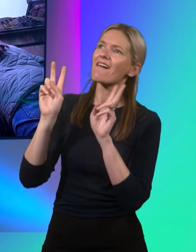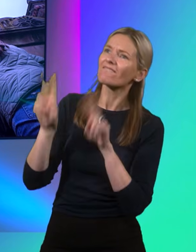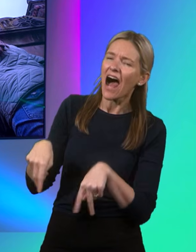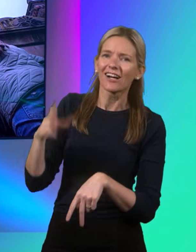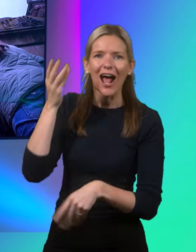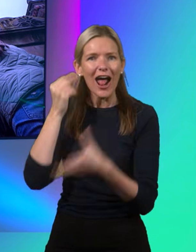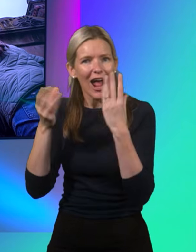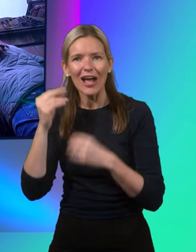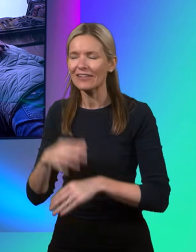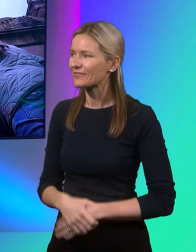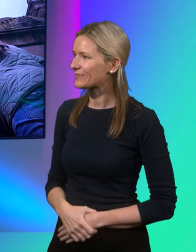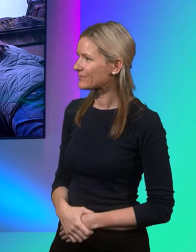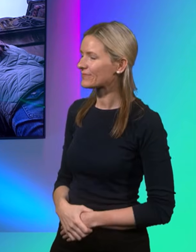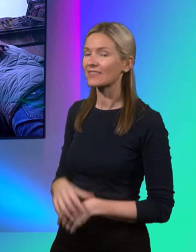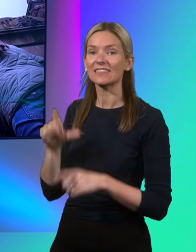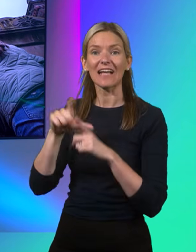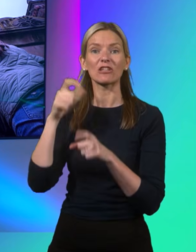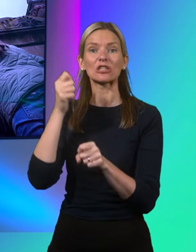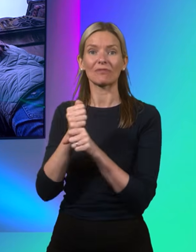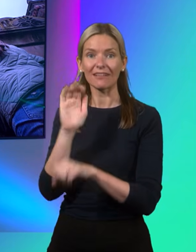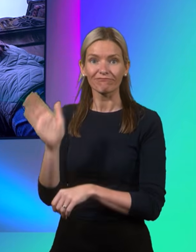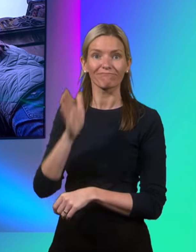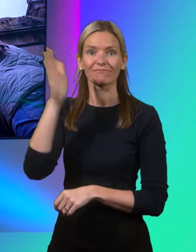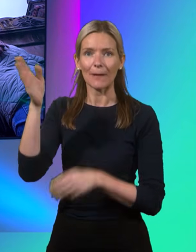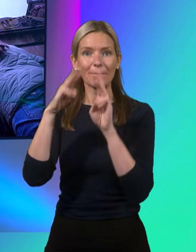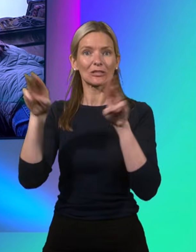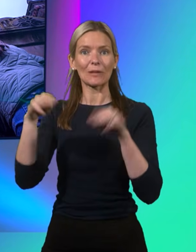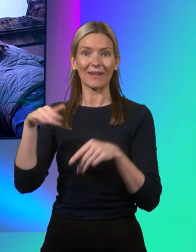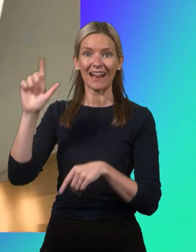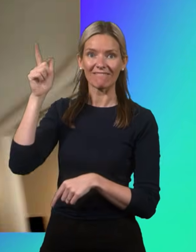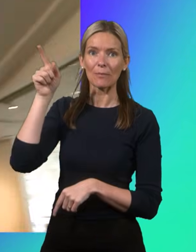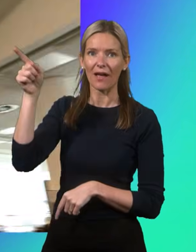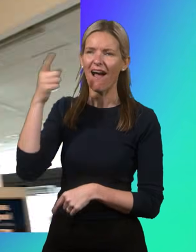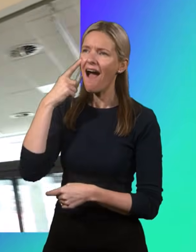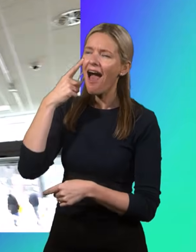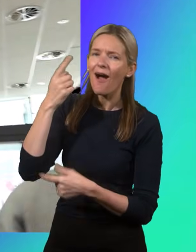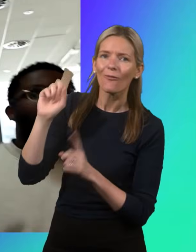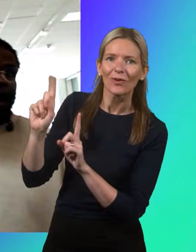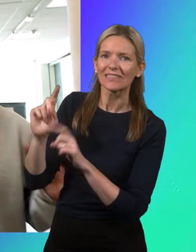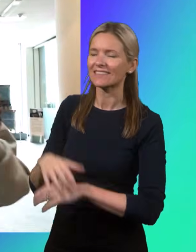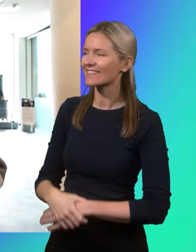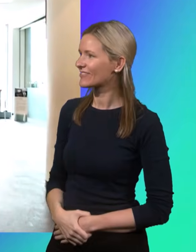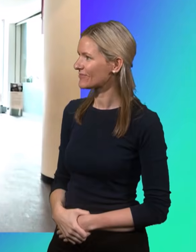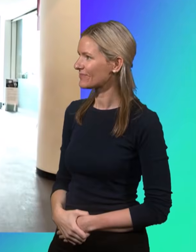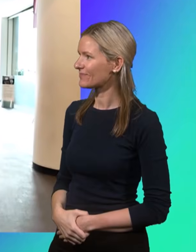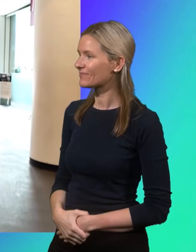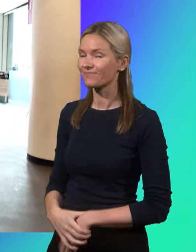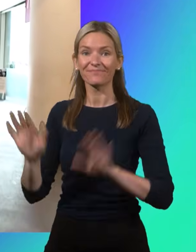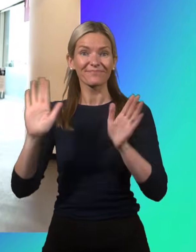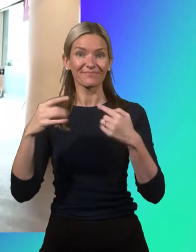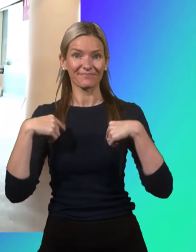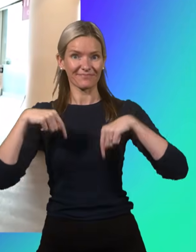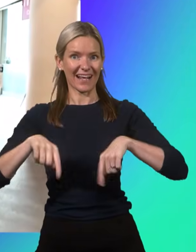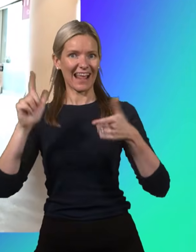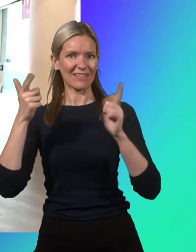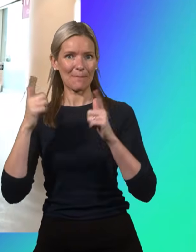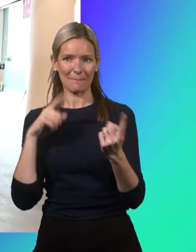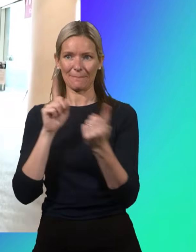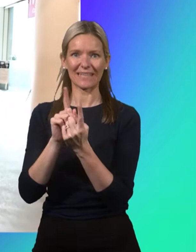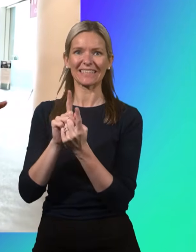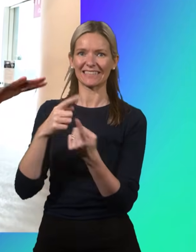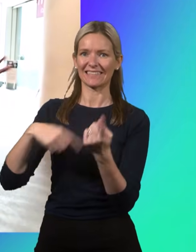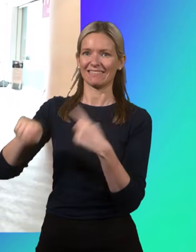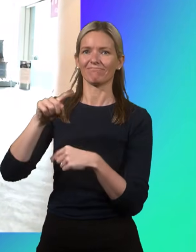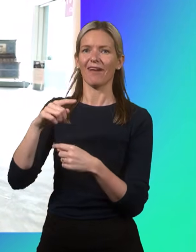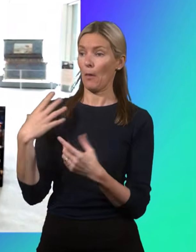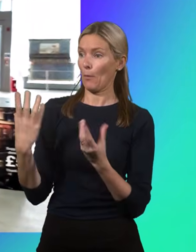today. And De-Graft's been to the Museum of Liverpool to find out more. I'm in Liverpool to meet with some Newsround viewers